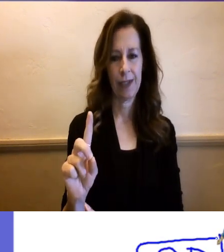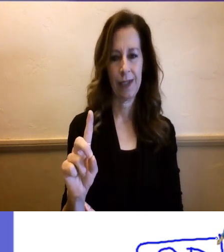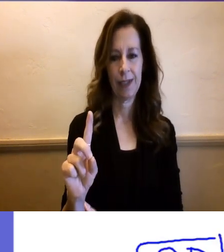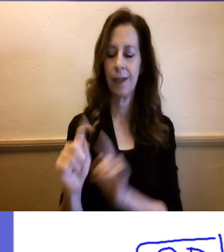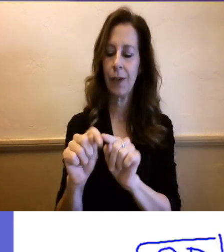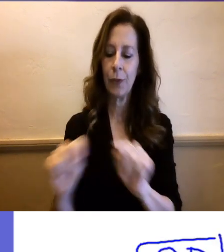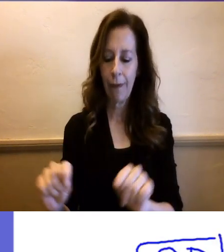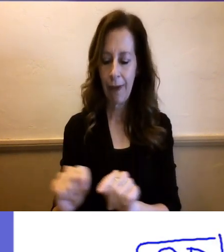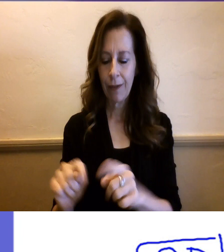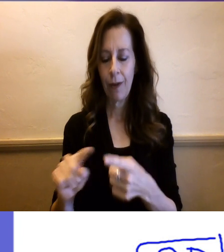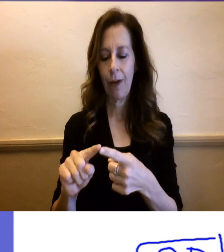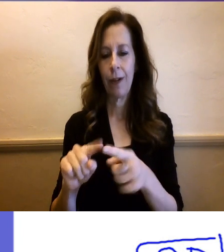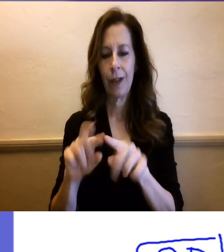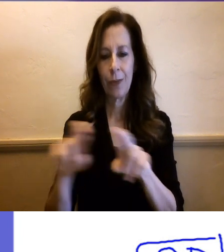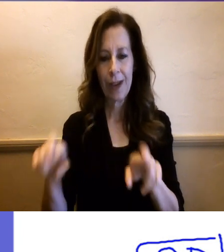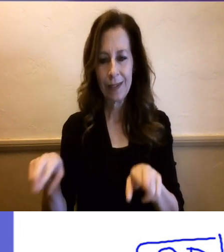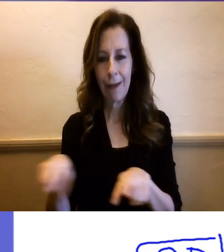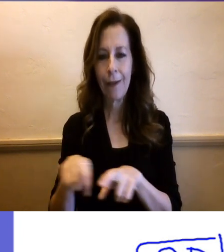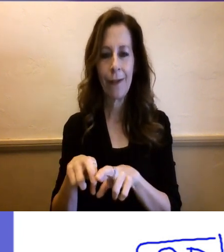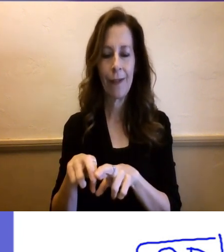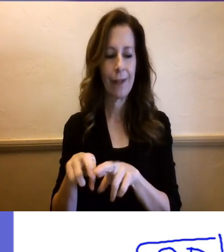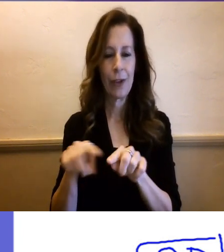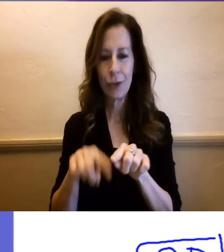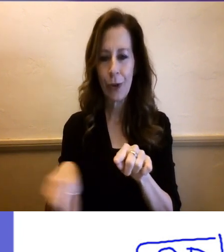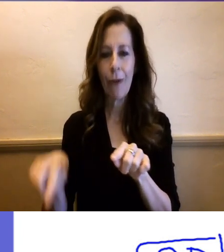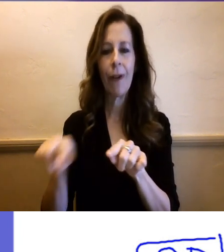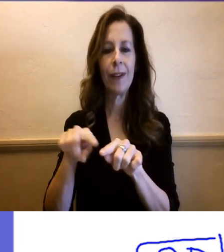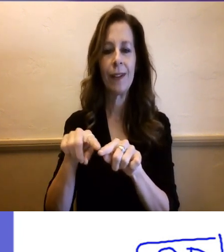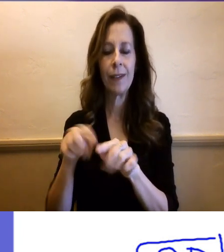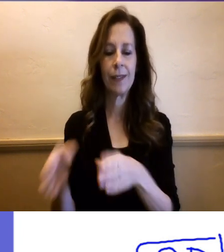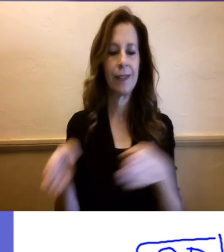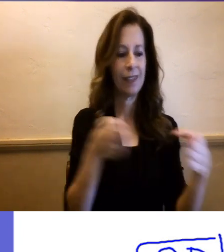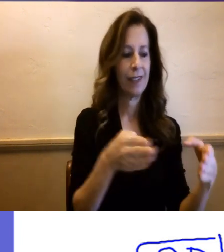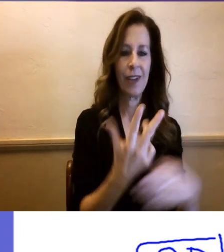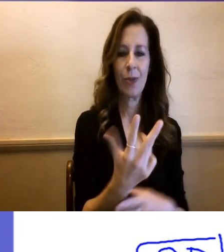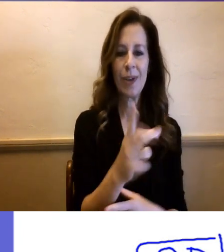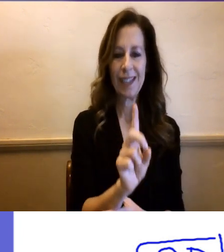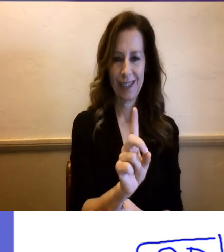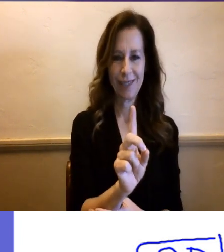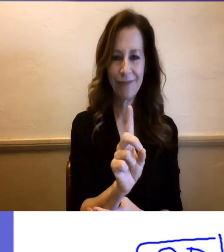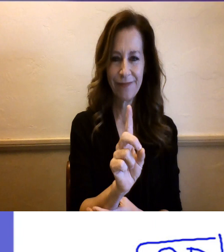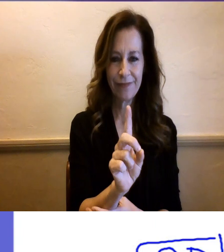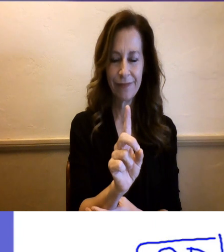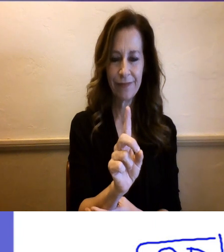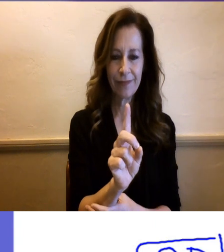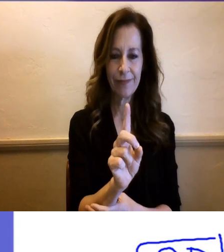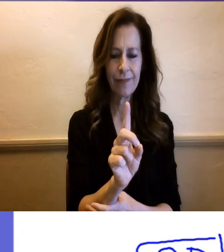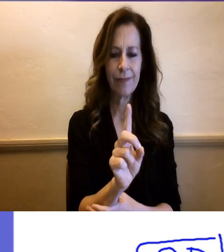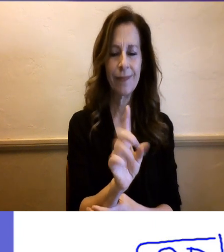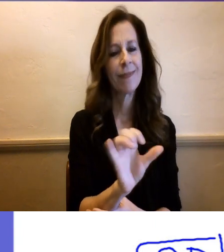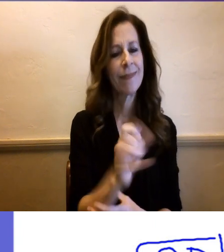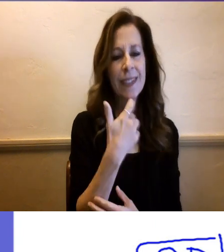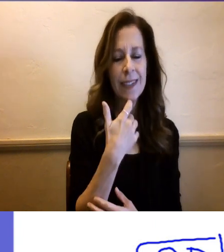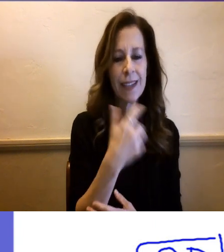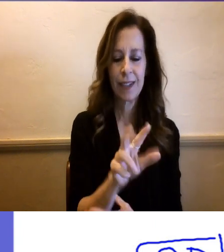2D shapes, a triangle, a circle, a rectangle. While on this side represents 3D shapes. All right, so just